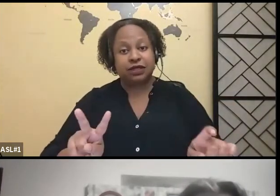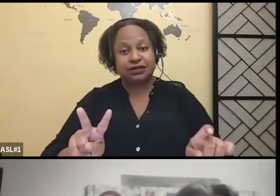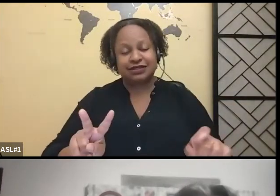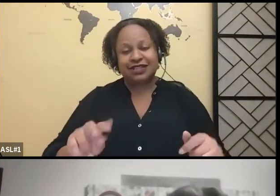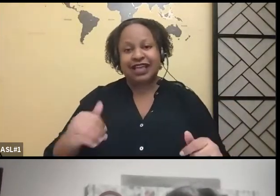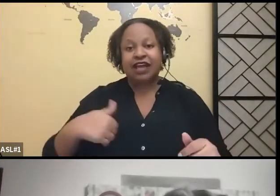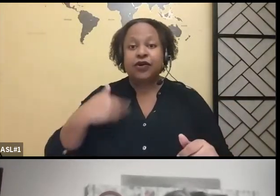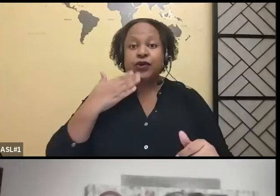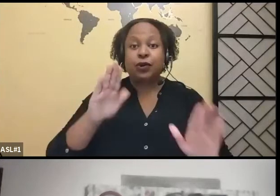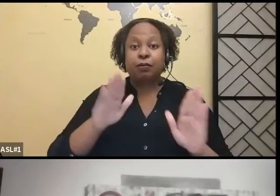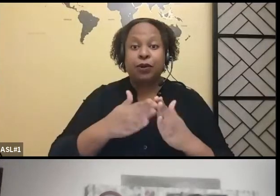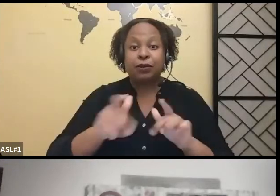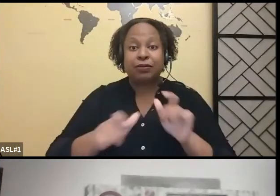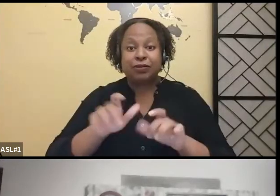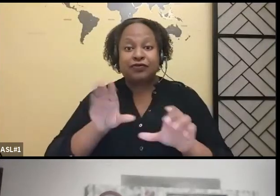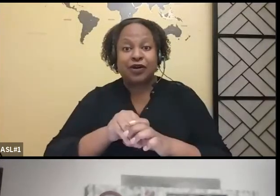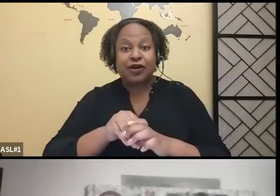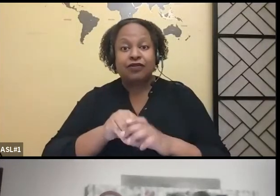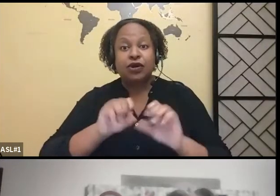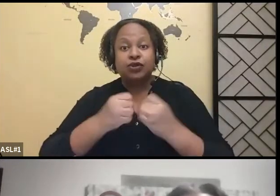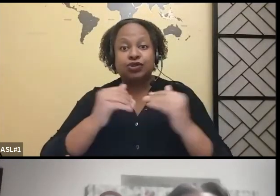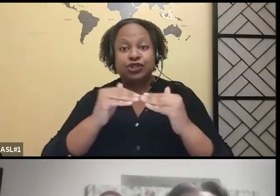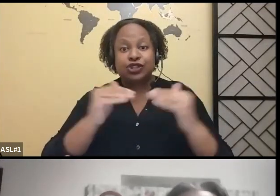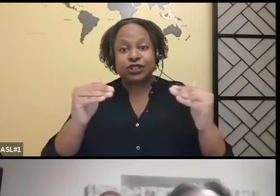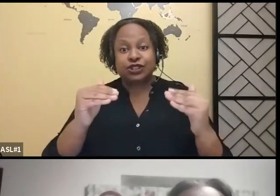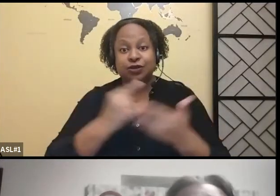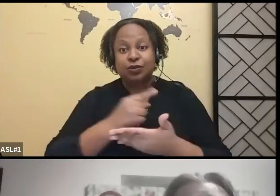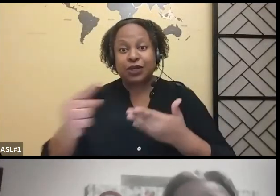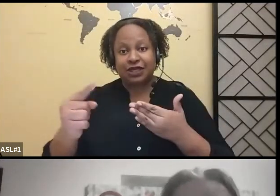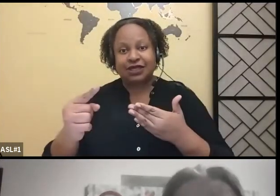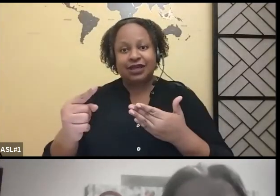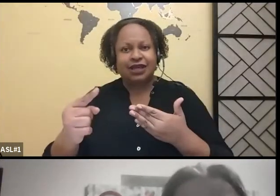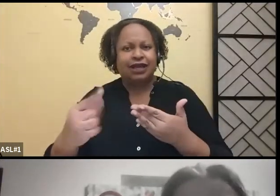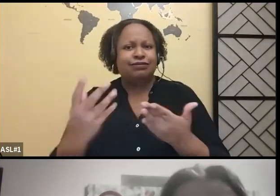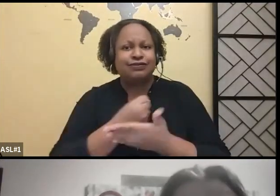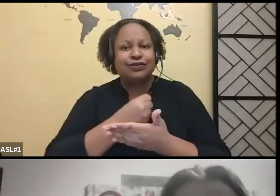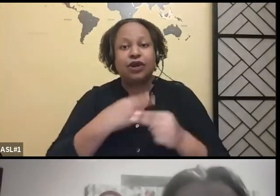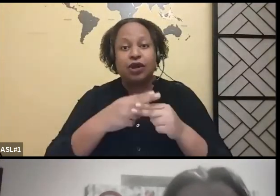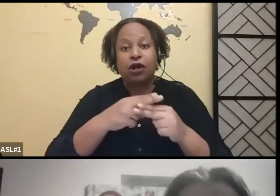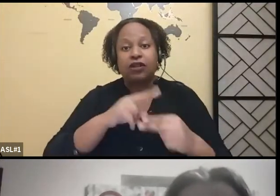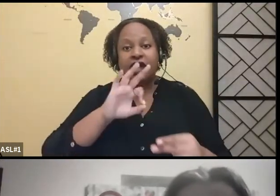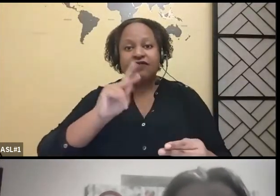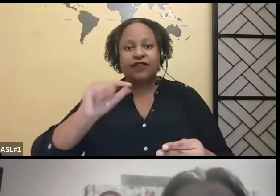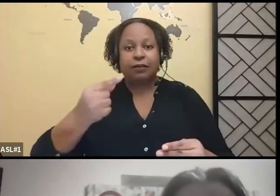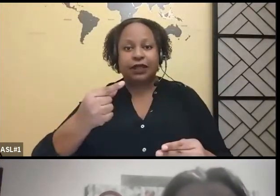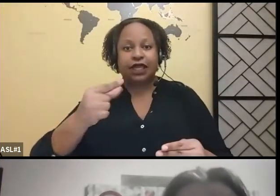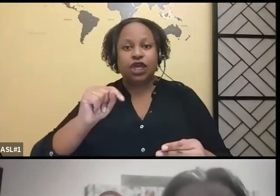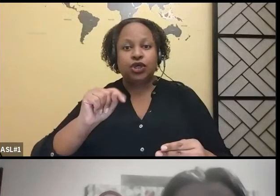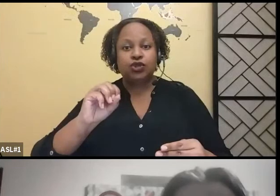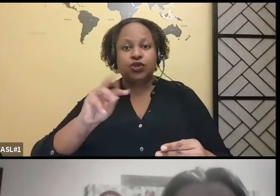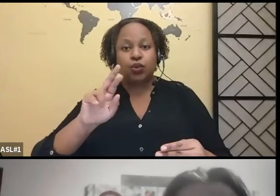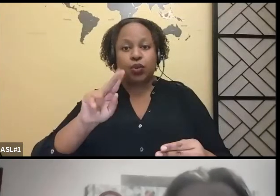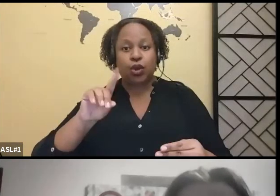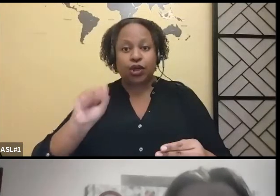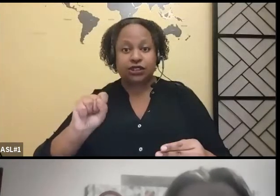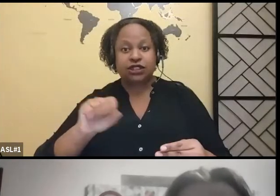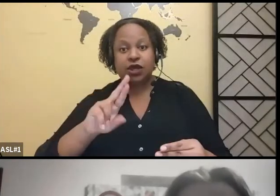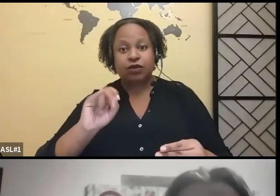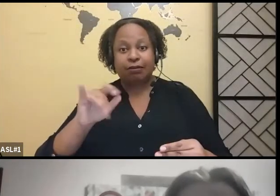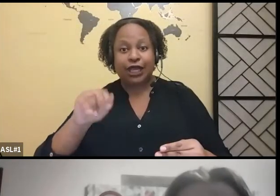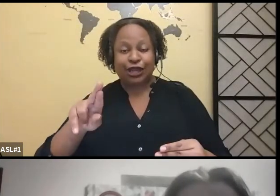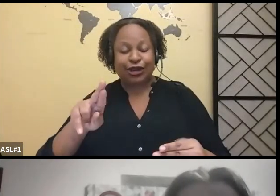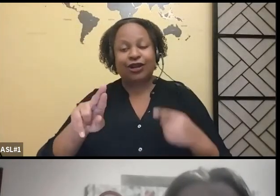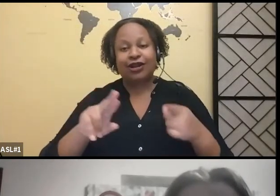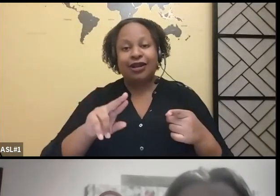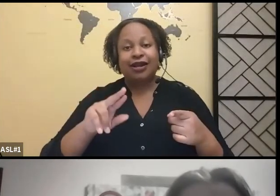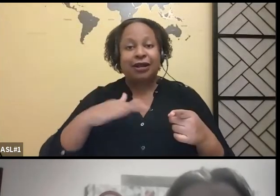Week might want to get their hands on, called Fumbling Toward Repair, that my comrade and sister Mariam Kaba